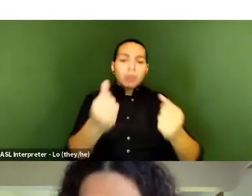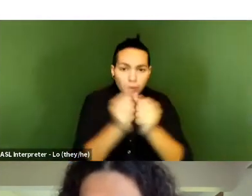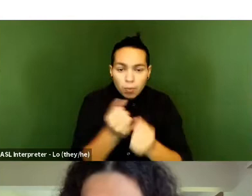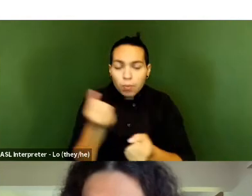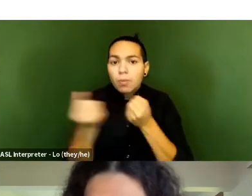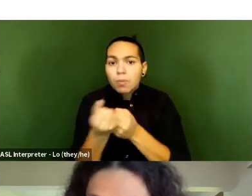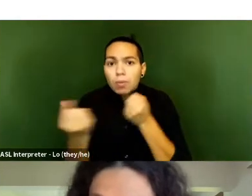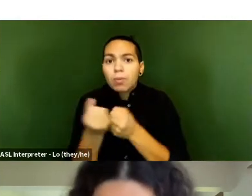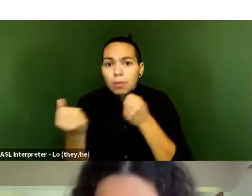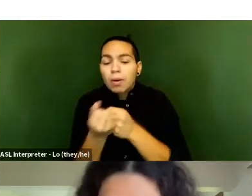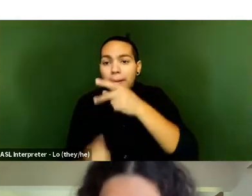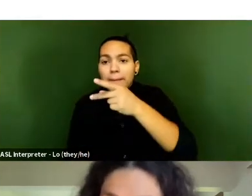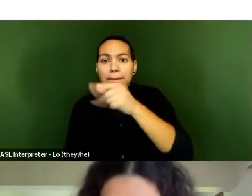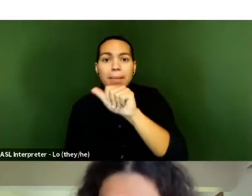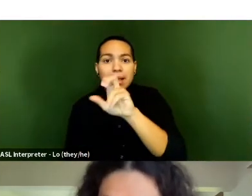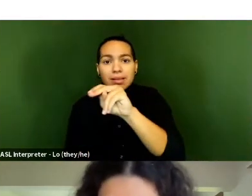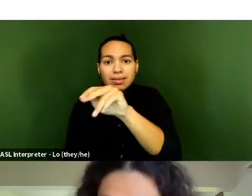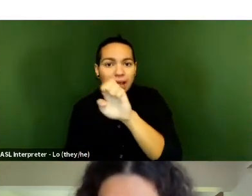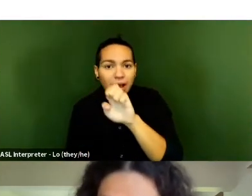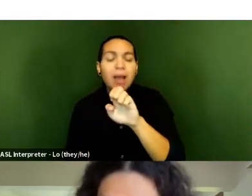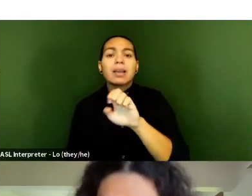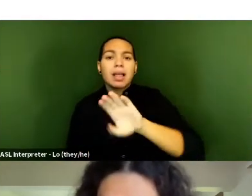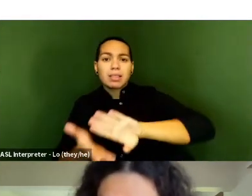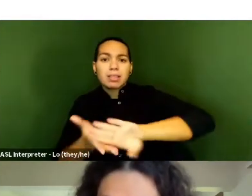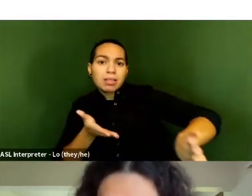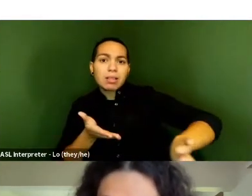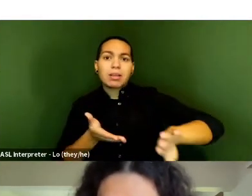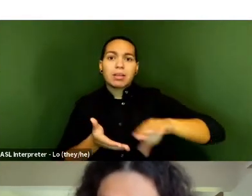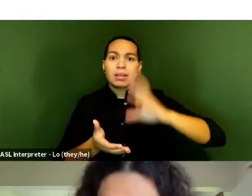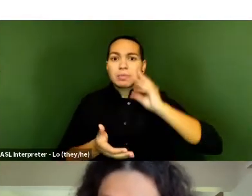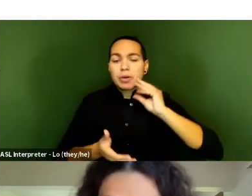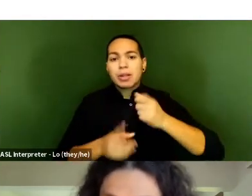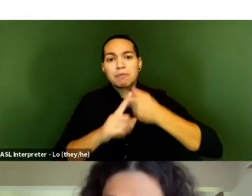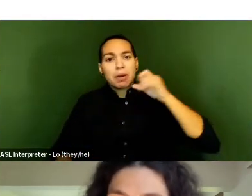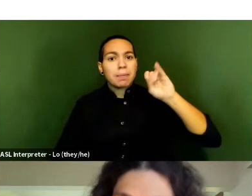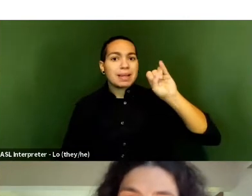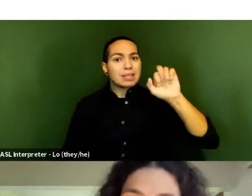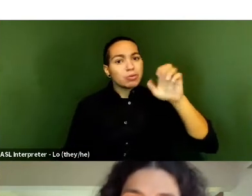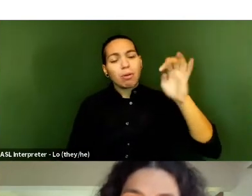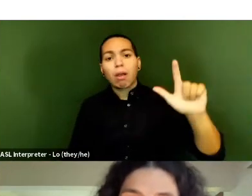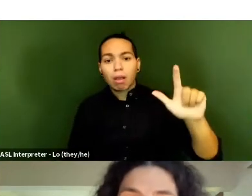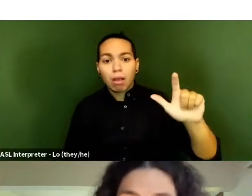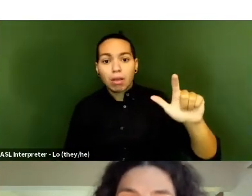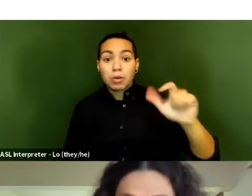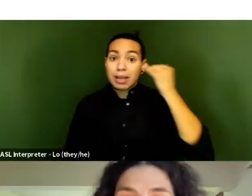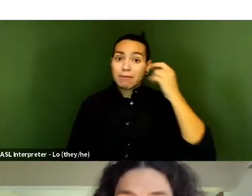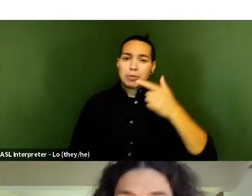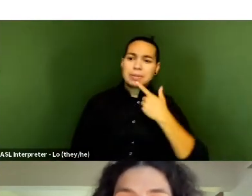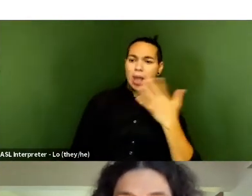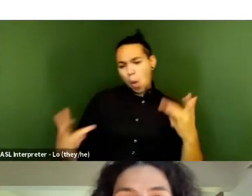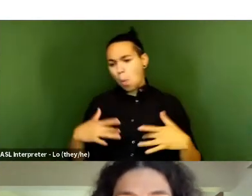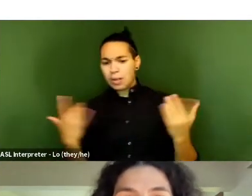Palestinian like apartheid by Israel. Like when you say things like that, it actually denies that there has been a history